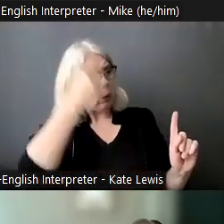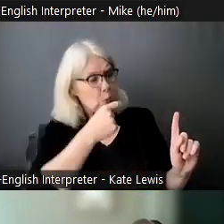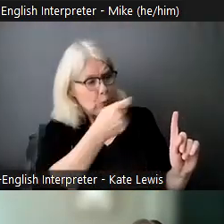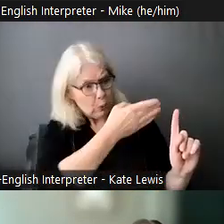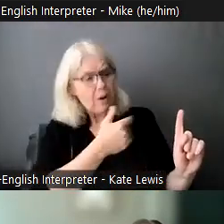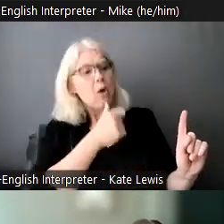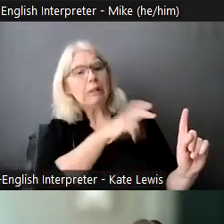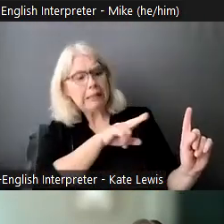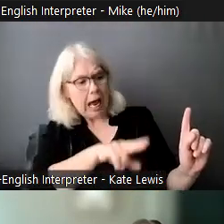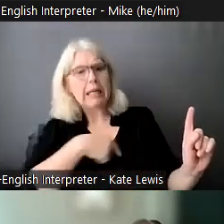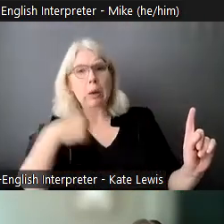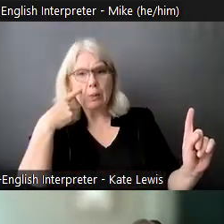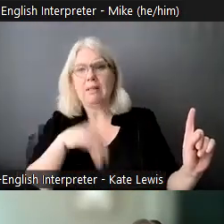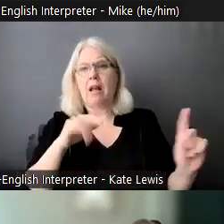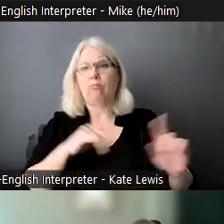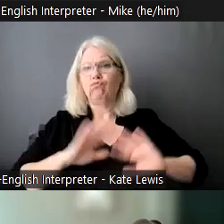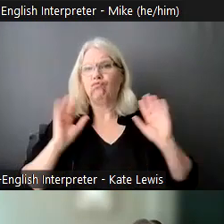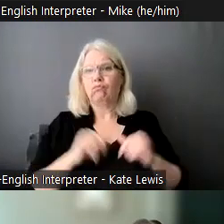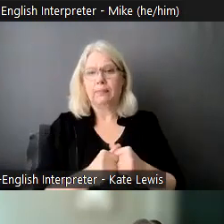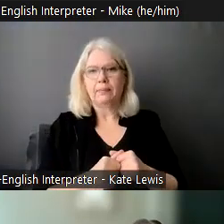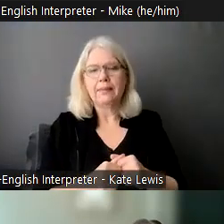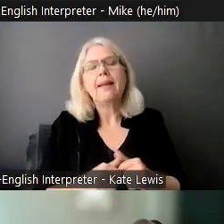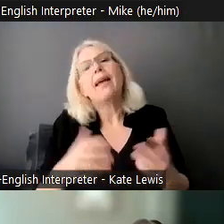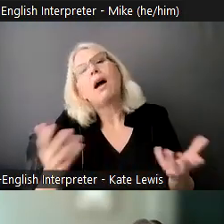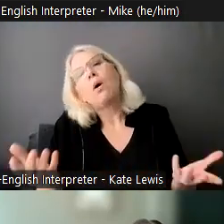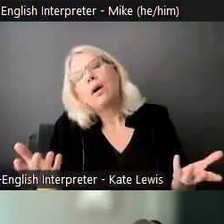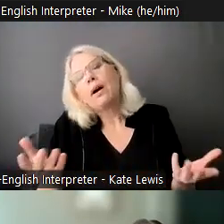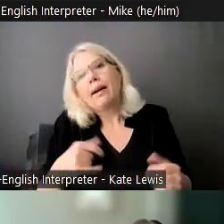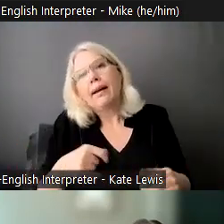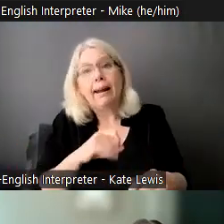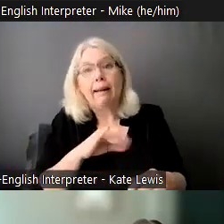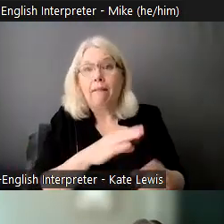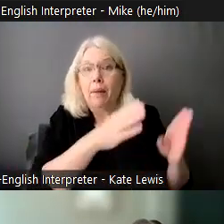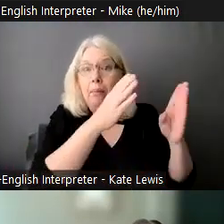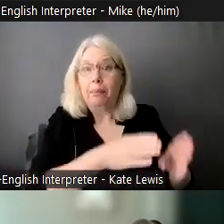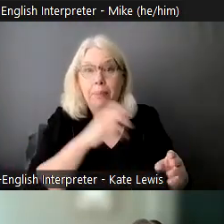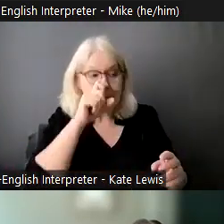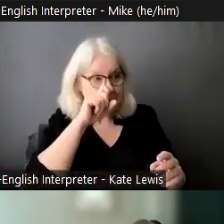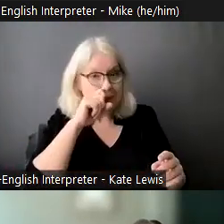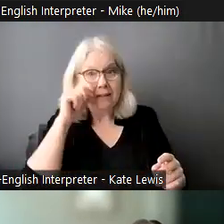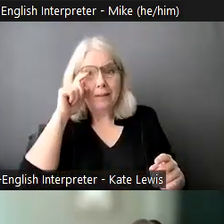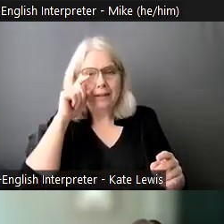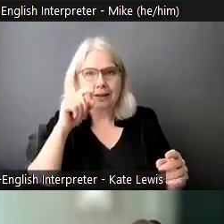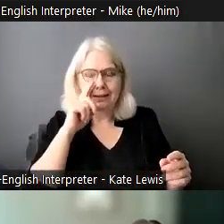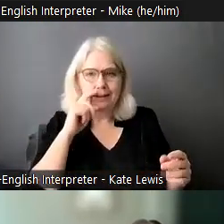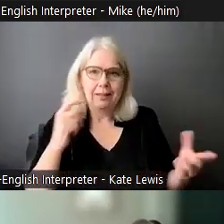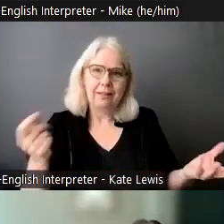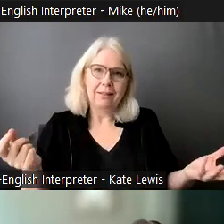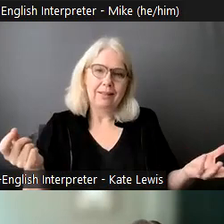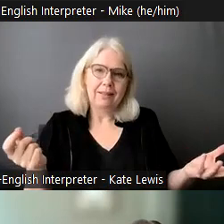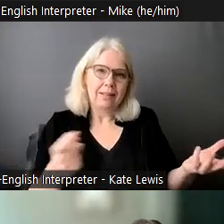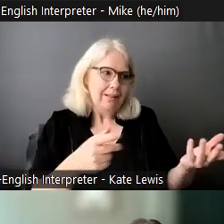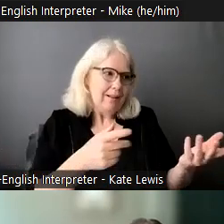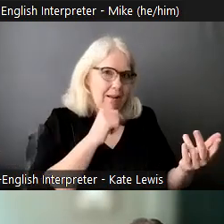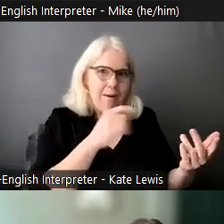a little bit of give if they're brought into a hospital and you're unconscious in a bed and someone's trying to force you your hand. I'm hoping your witnesses